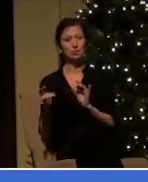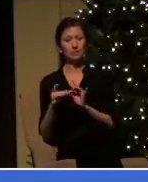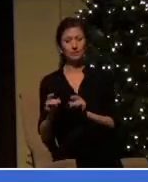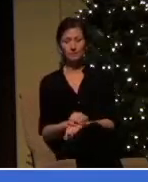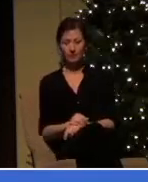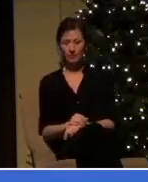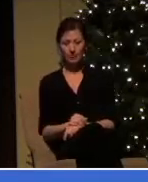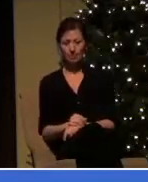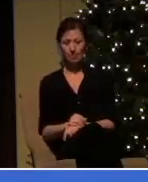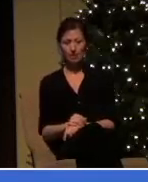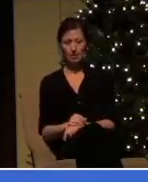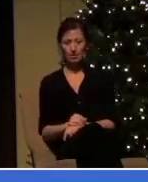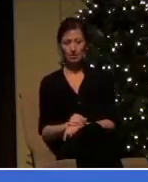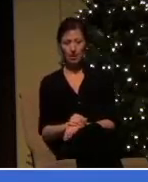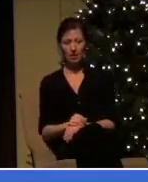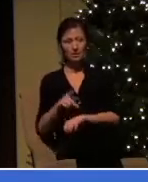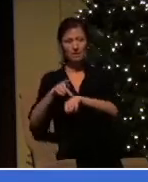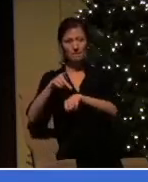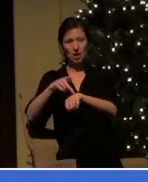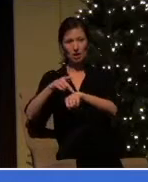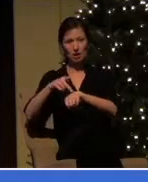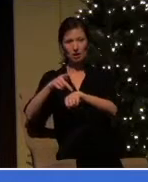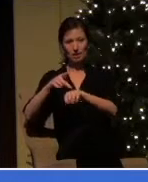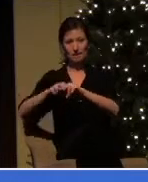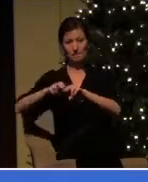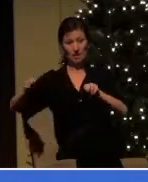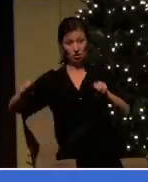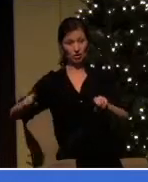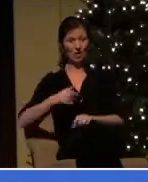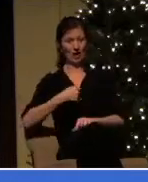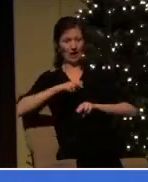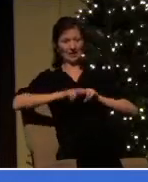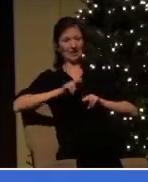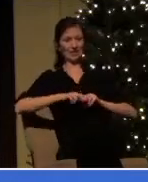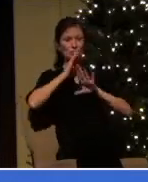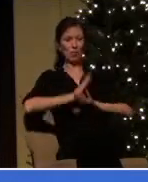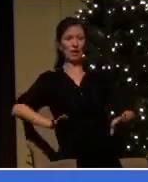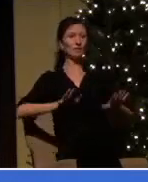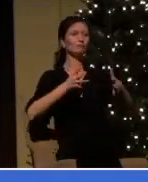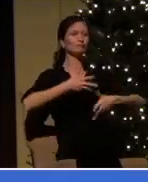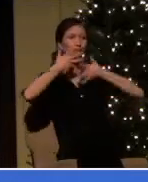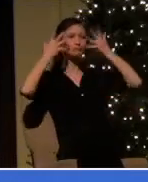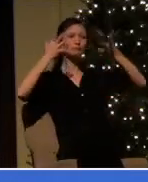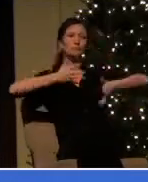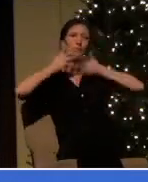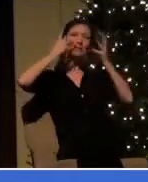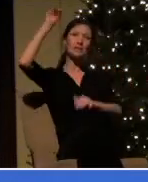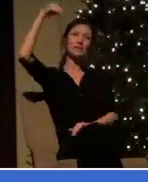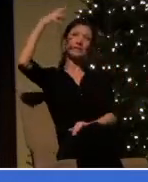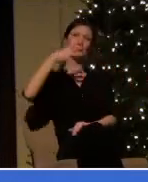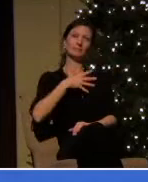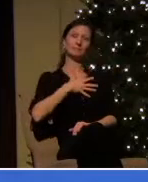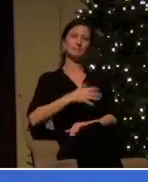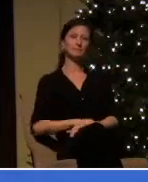park bench 200 feet above the roaring Pacific Ocean, I sat quietly, relaxing and breathing in the rays of the sun. The